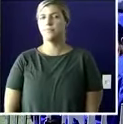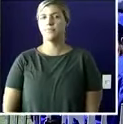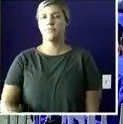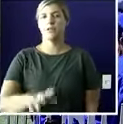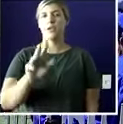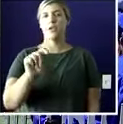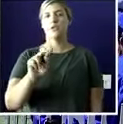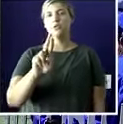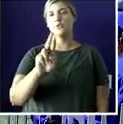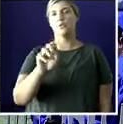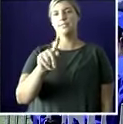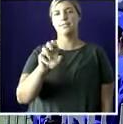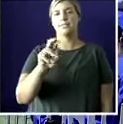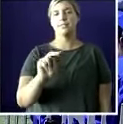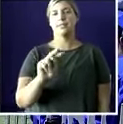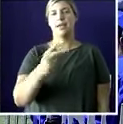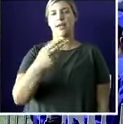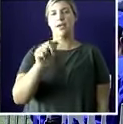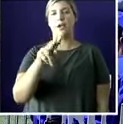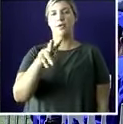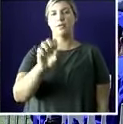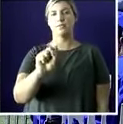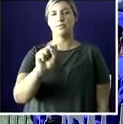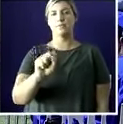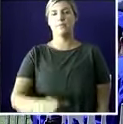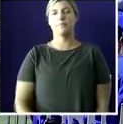Tristan Victor Harris.